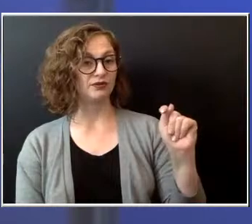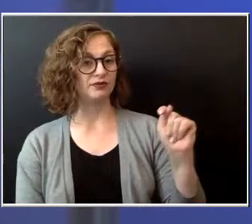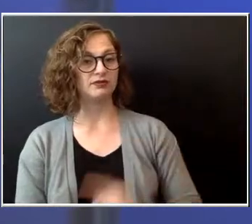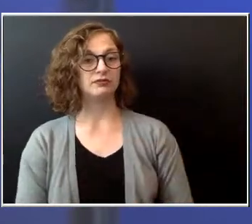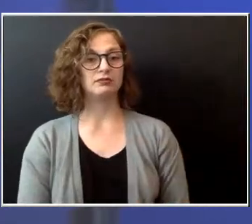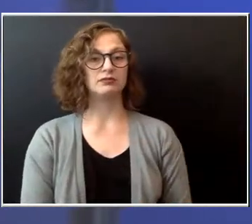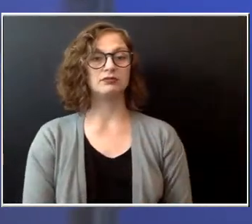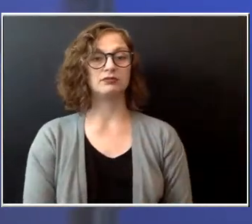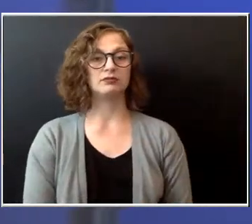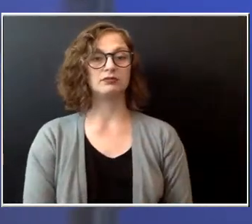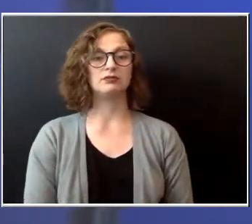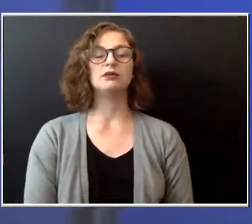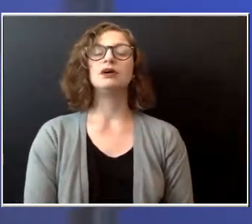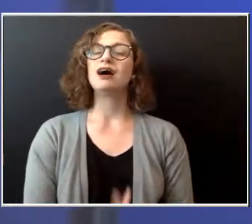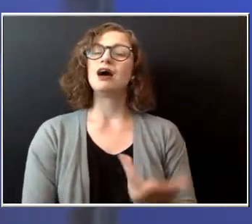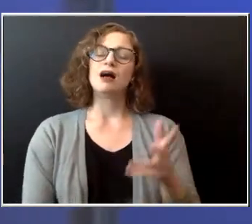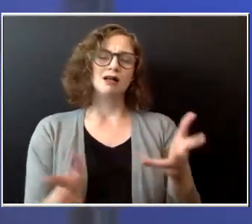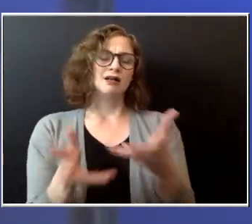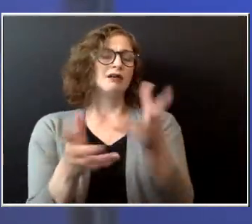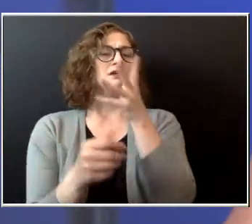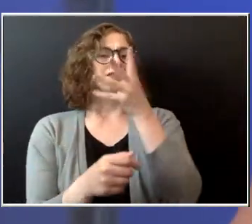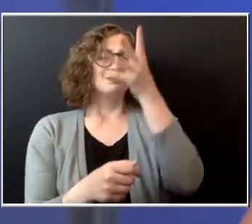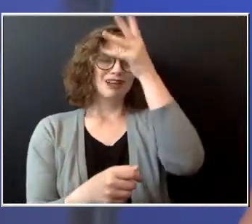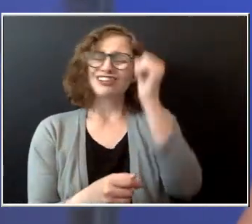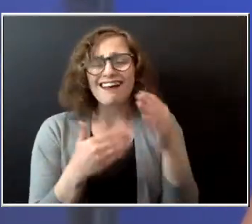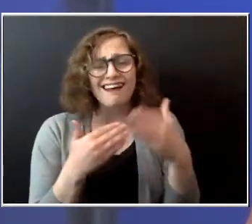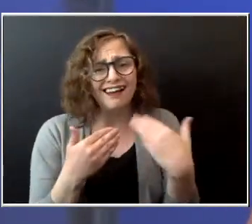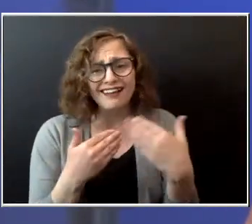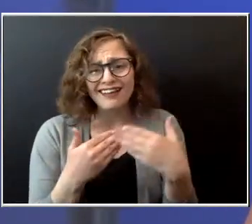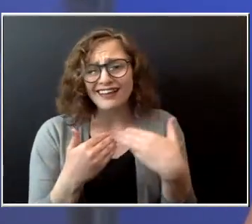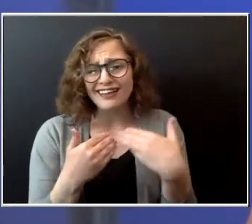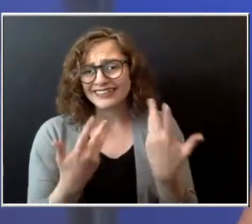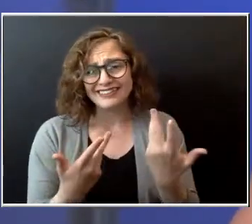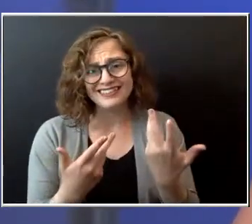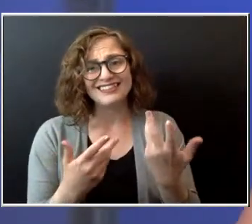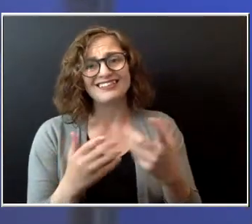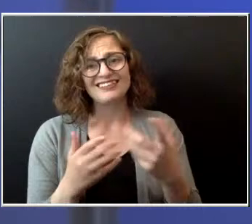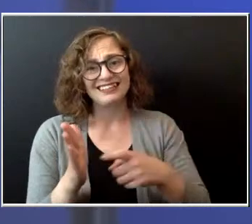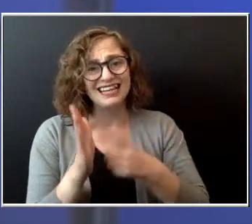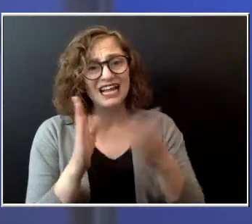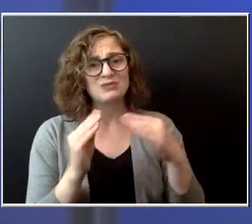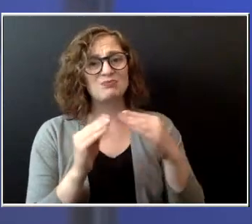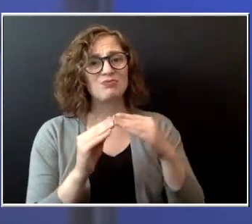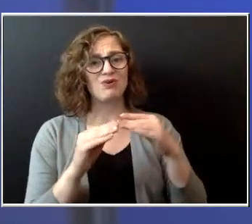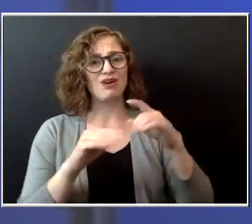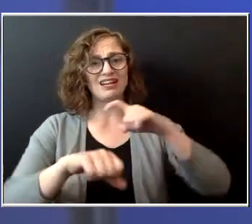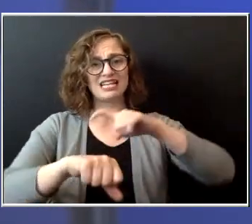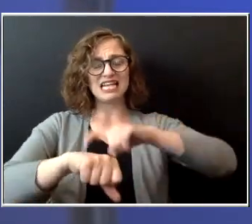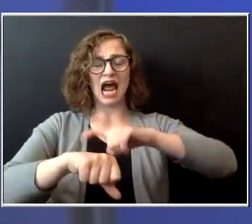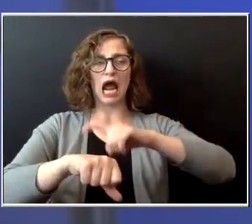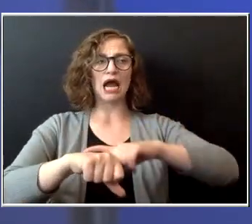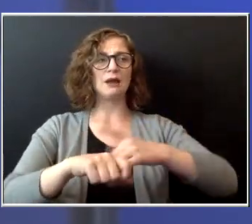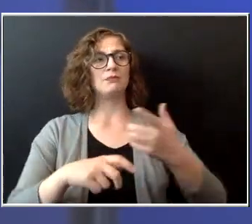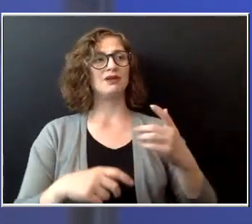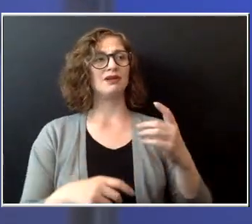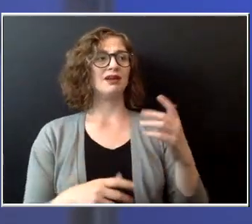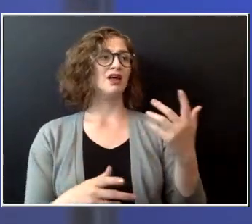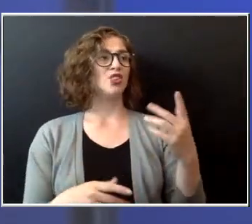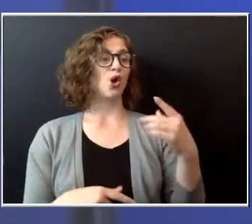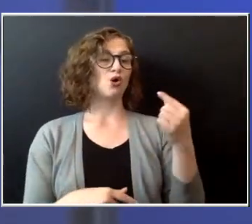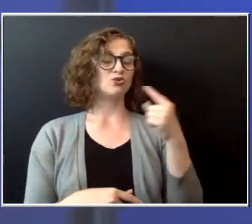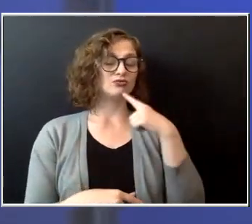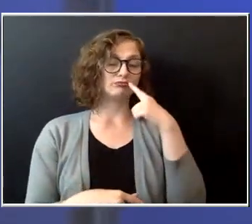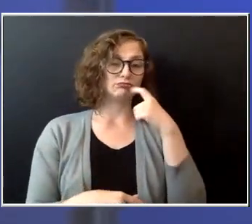takes more time. Those hyperpalatable foods are so easy to grab and go. It takes more time, more thought, more energy